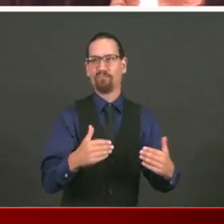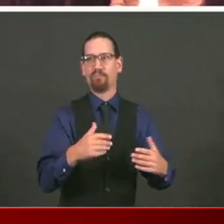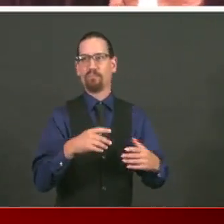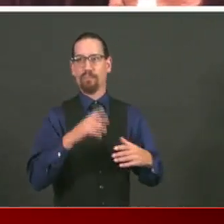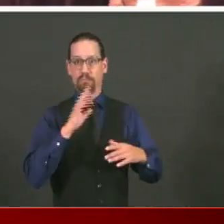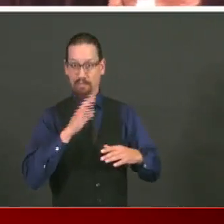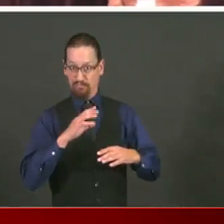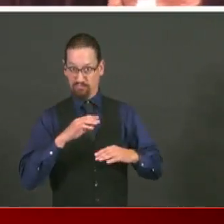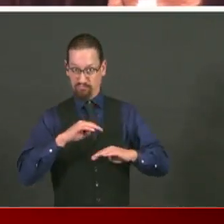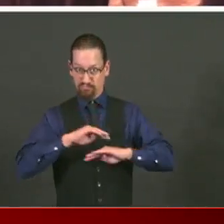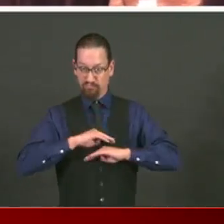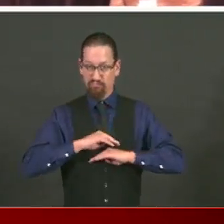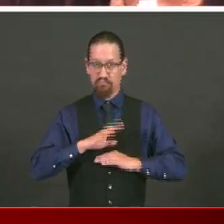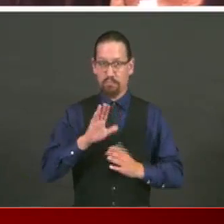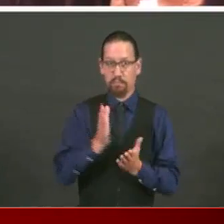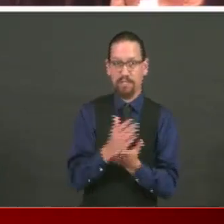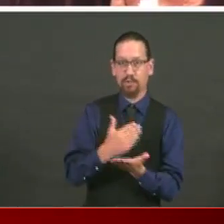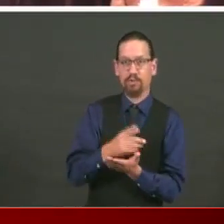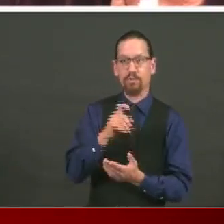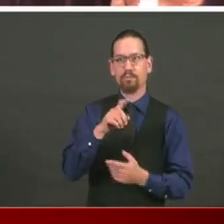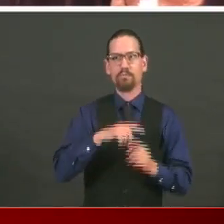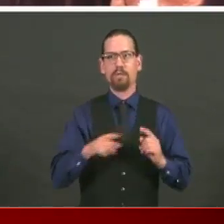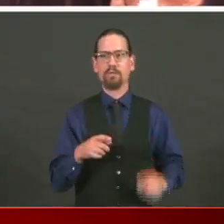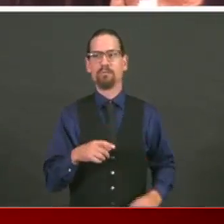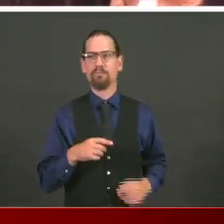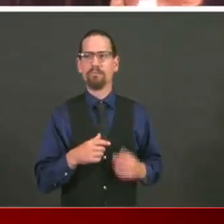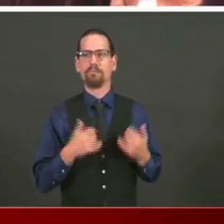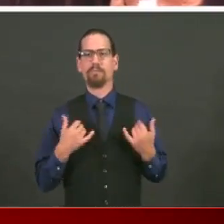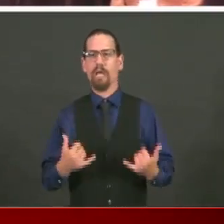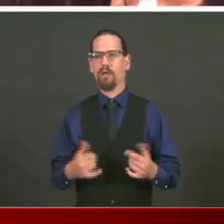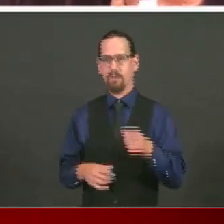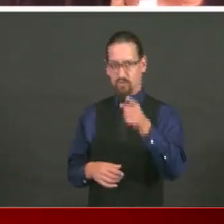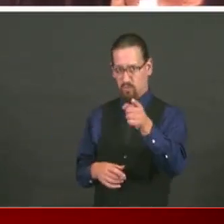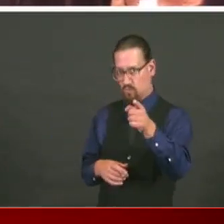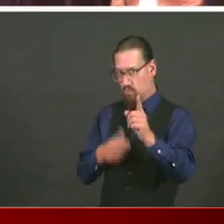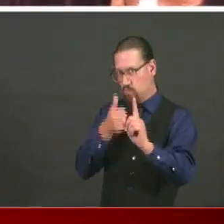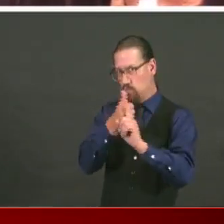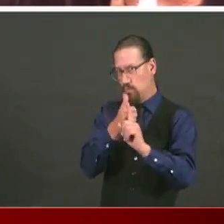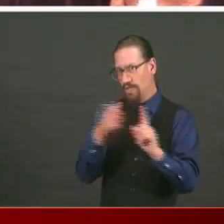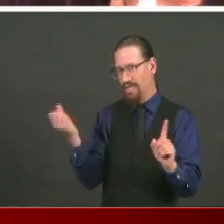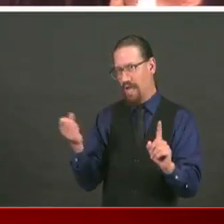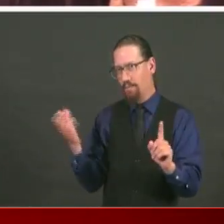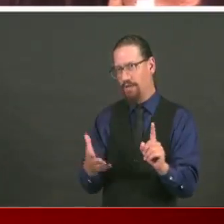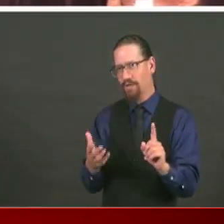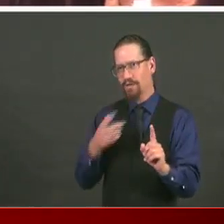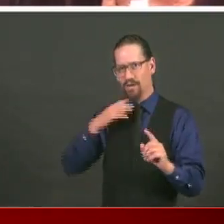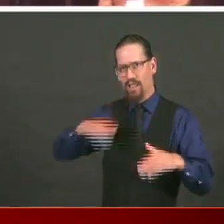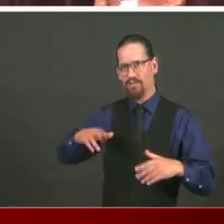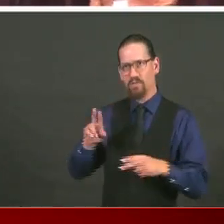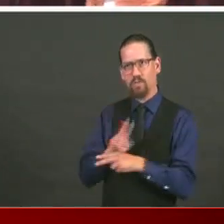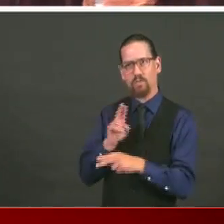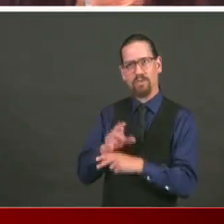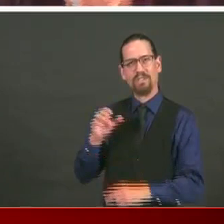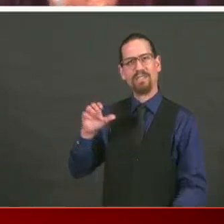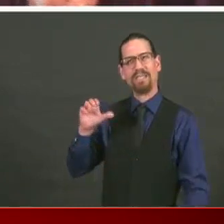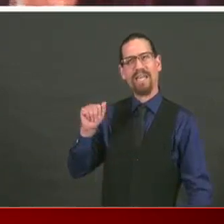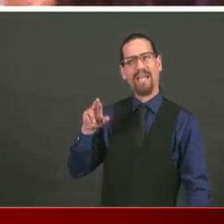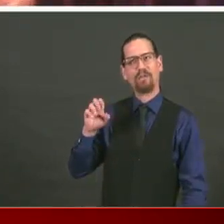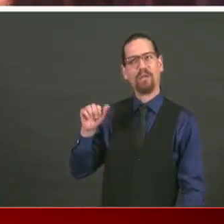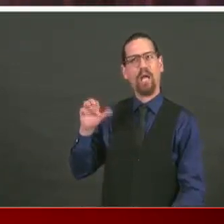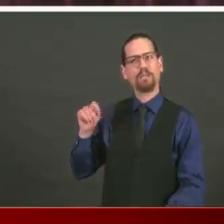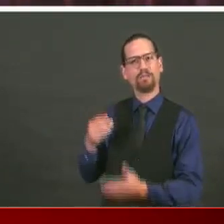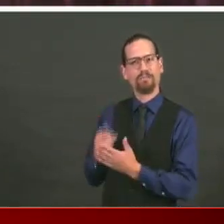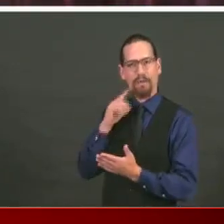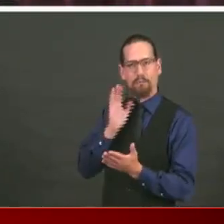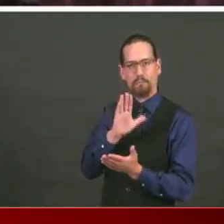Aren't you the one taking the gamble because Congress has not yet allowed the CARES Act money to be used to backfill your budget problem? Aren't